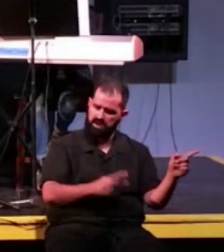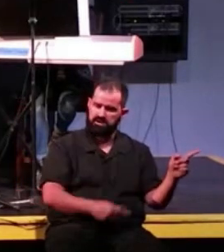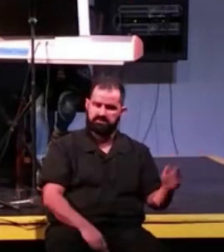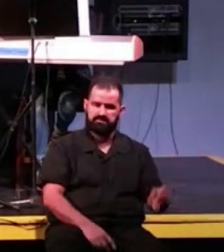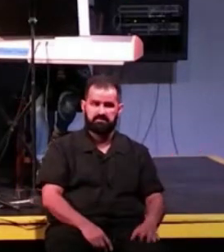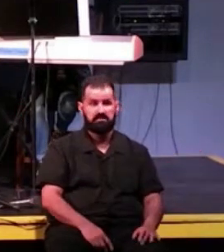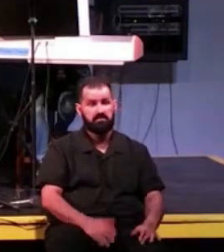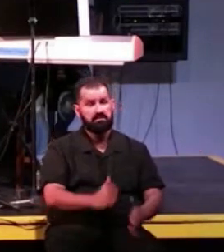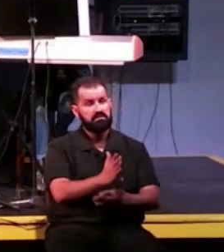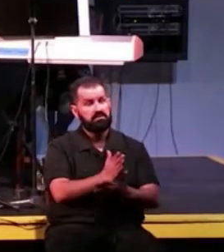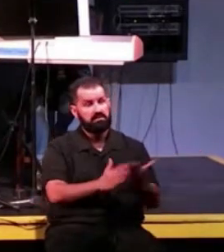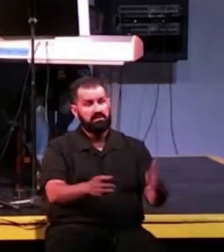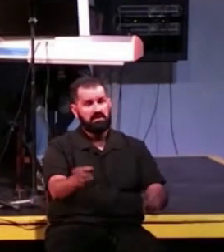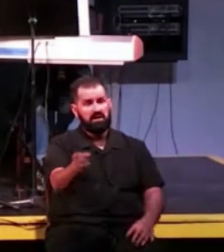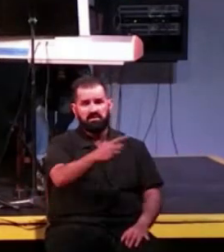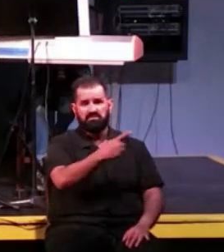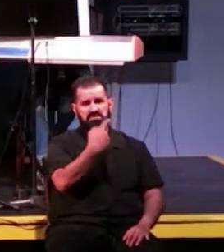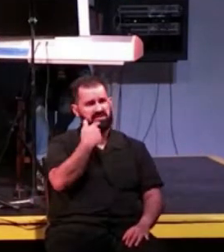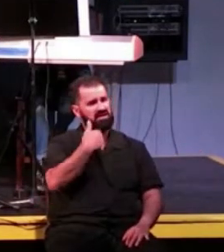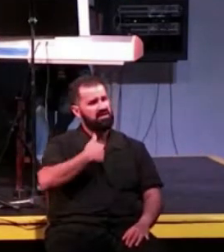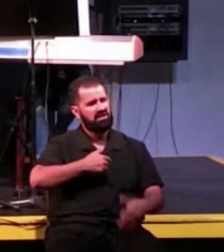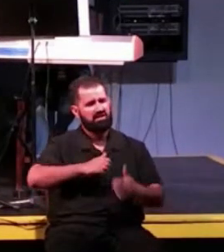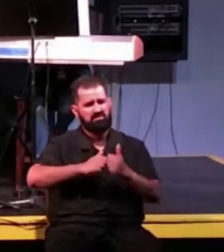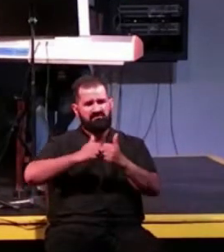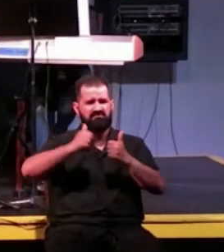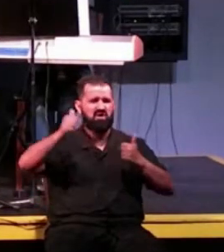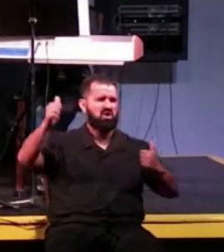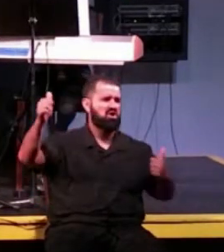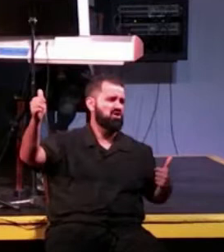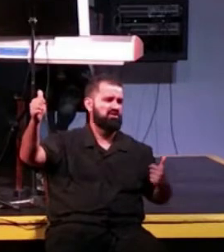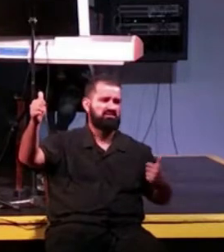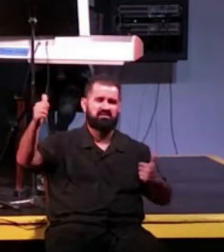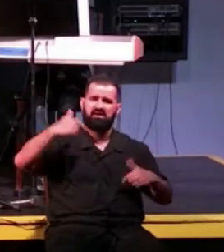Some of you say, well, Pastor, I'm just too far.